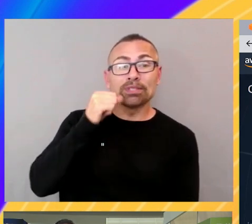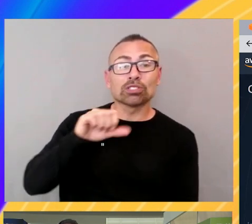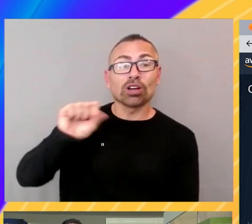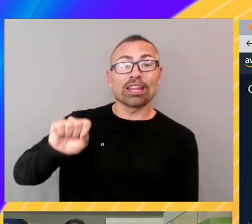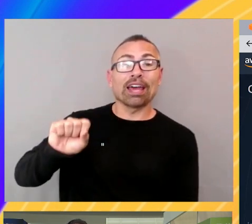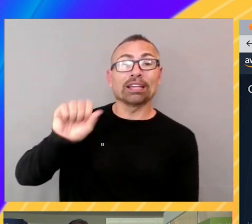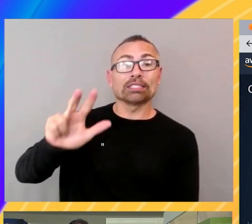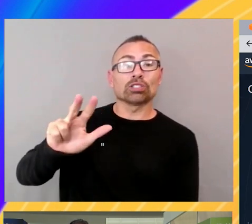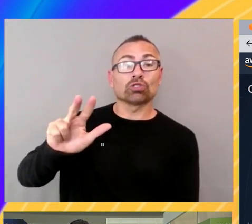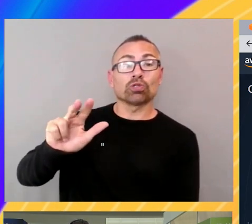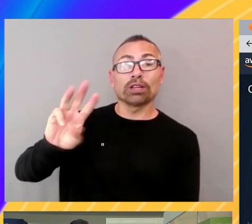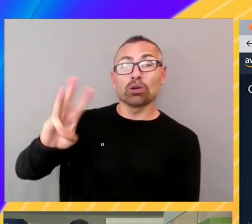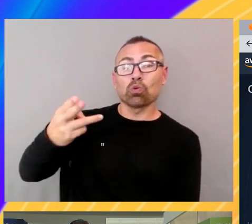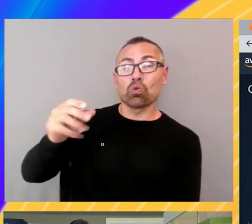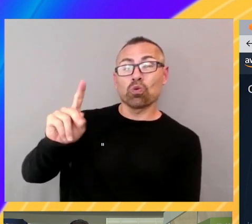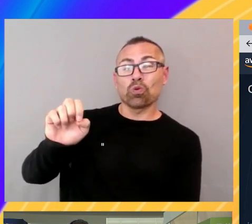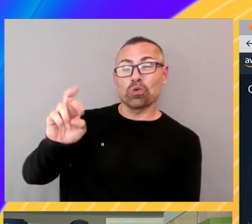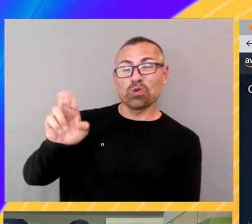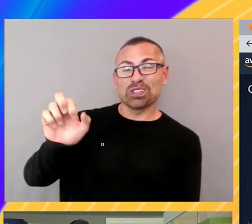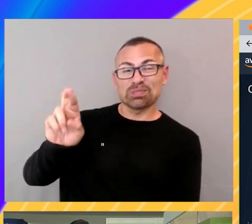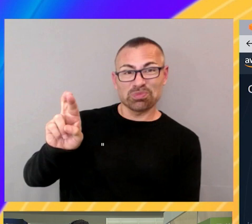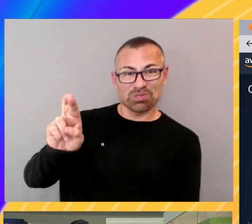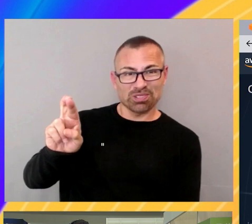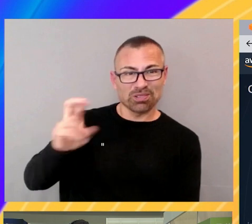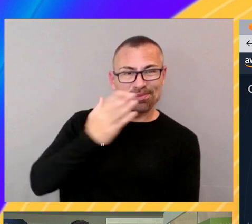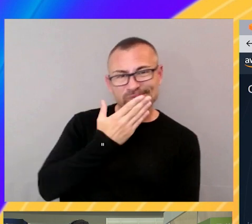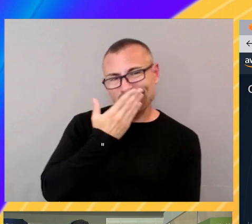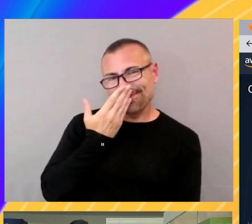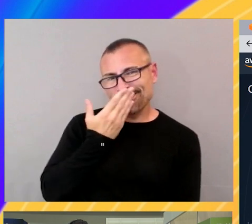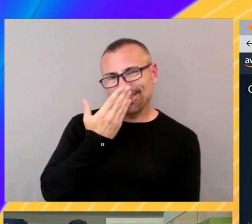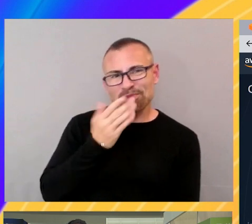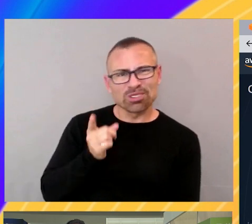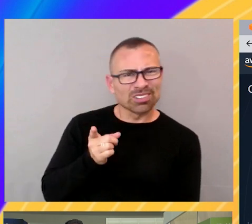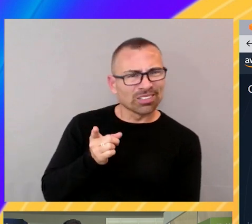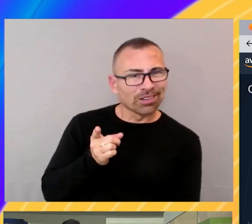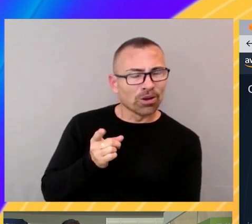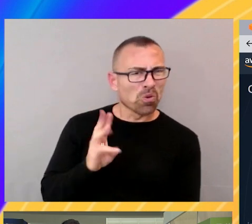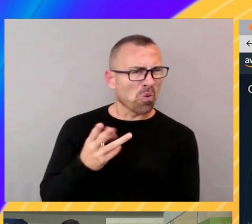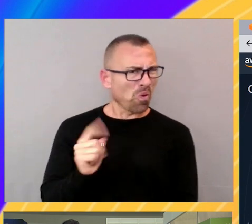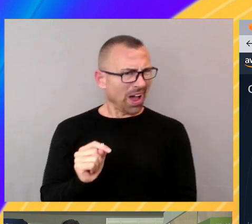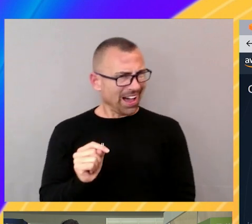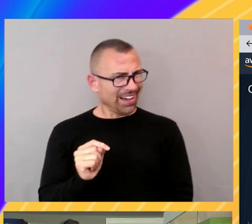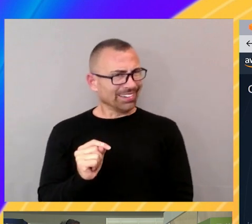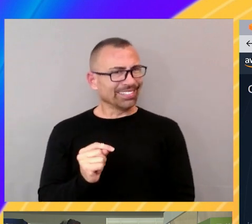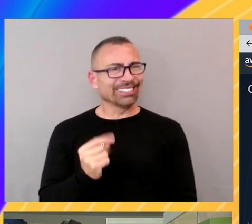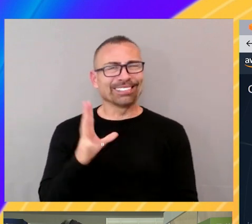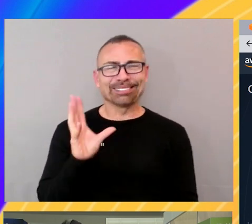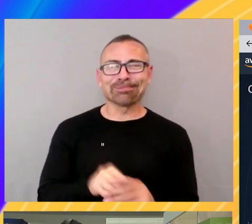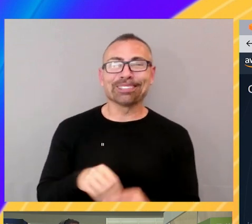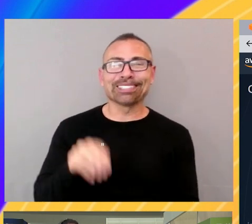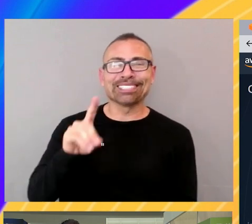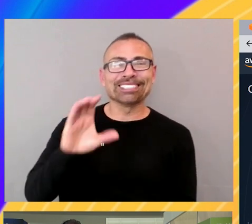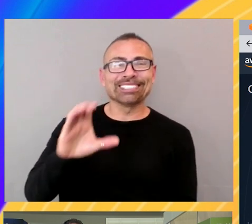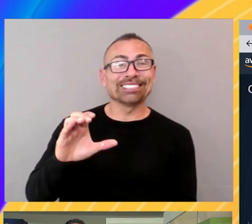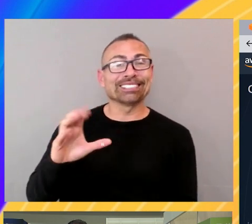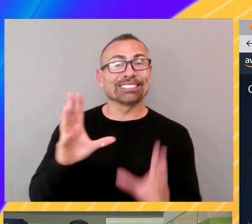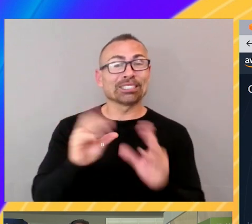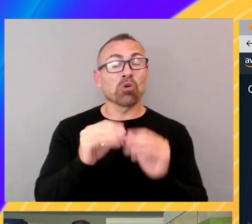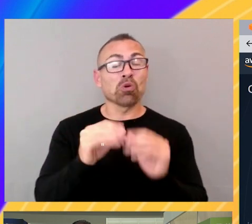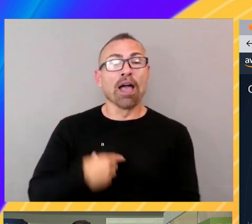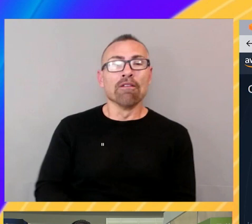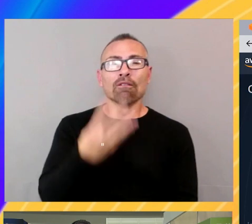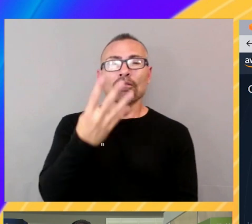Wow, okay. So within the DC Summit, we have five different challenges, okay,